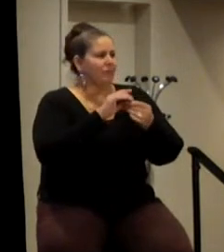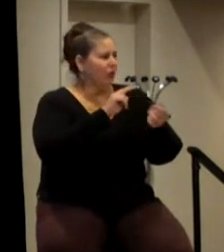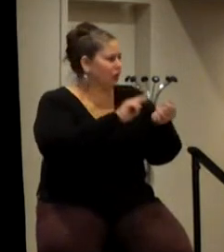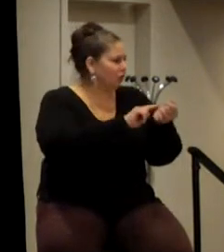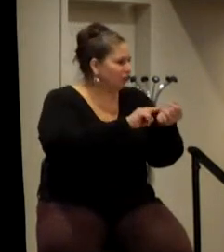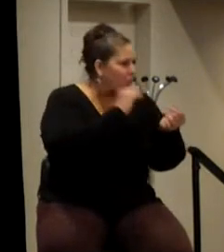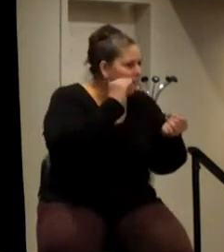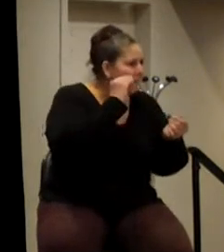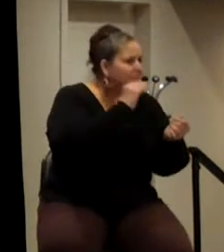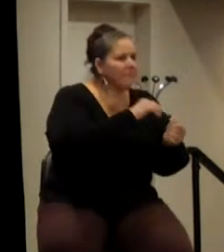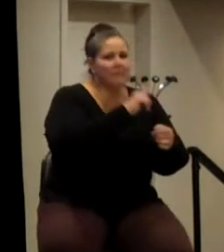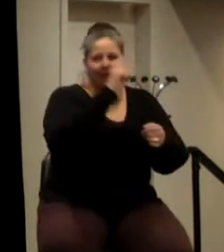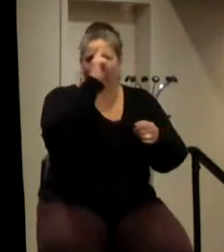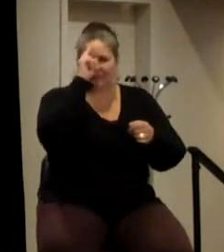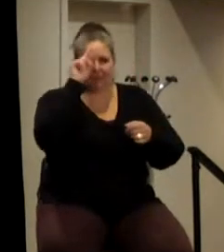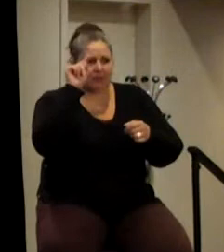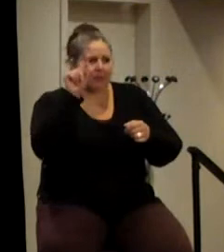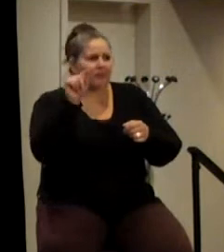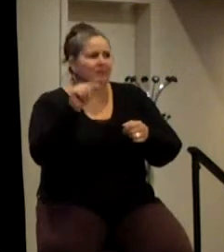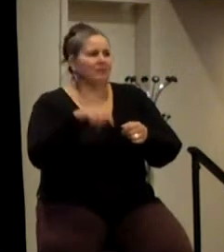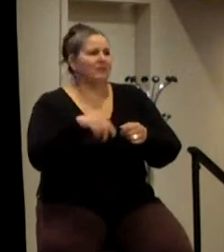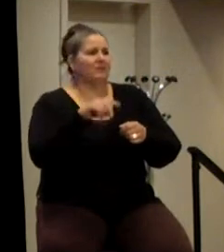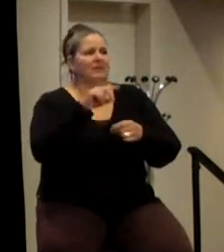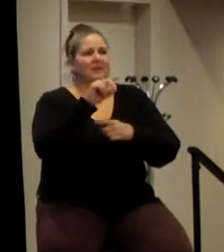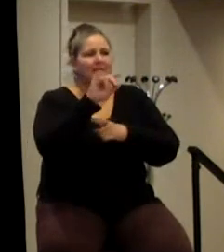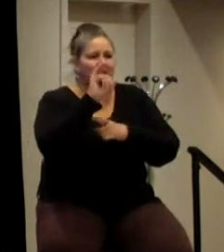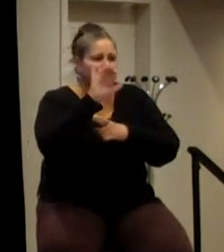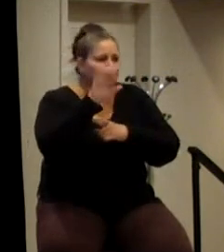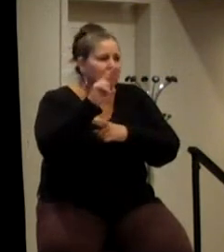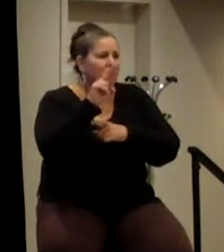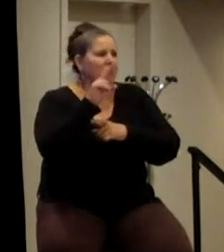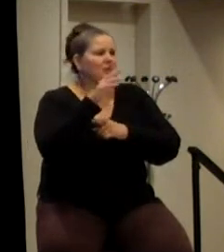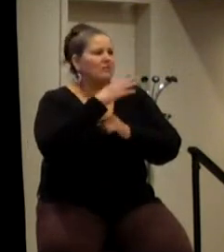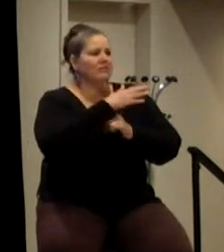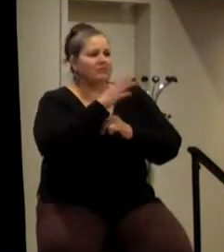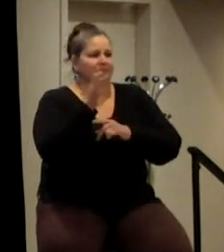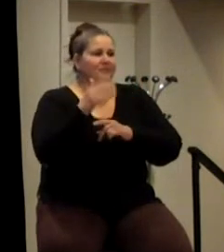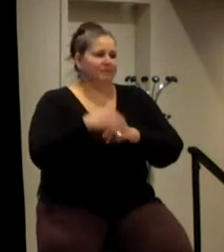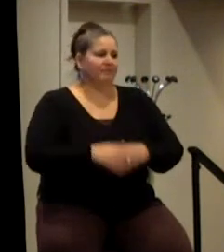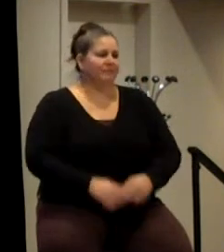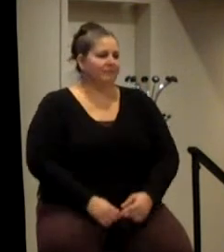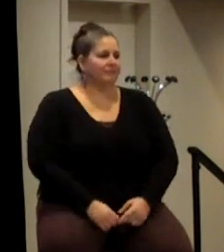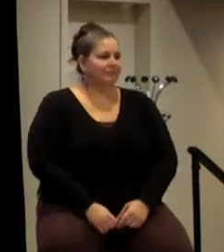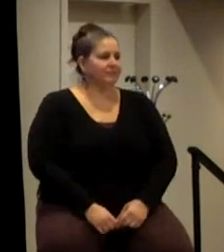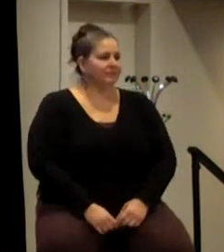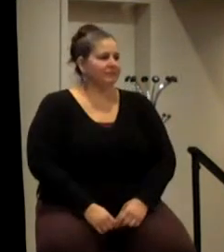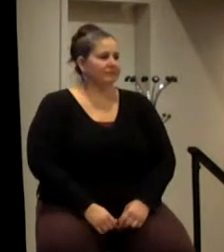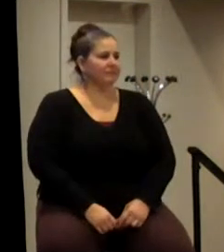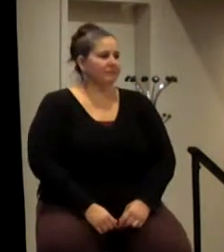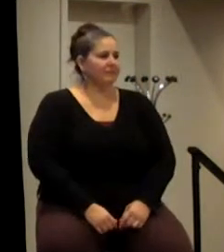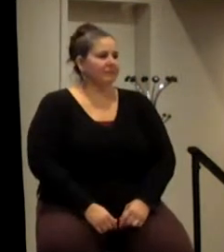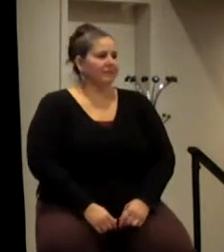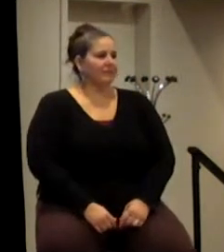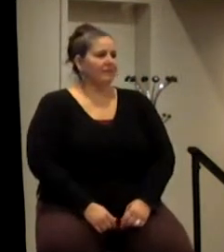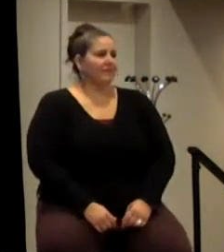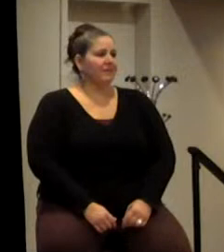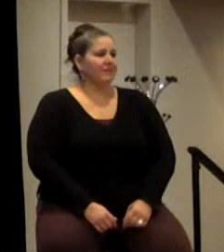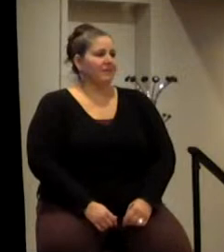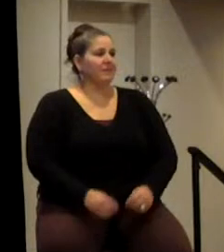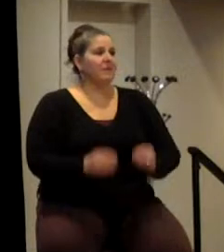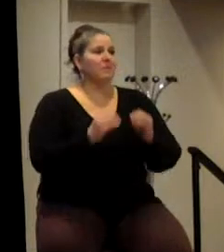So certainly the downward trend in cases there is really welcome news.